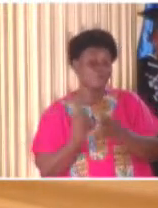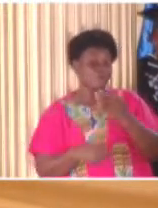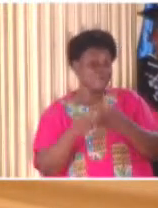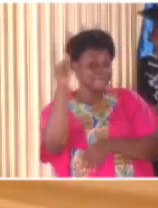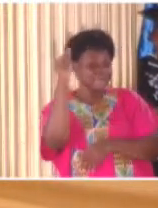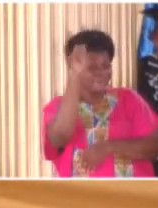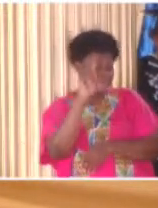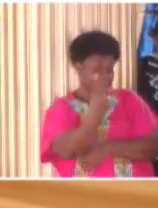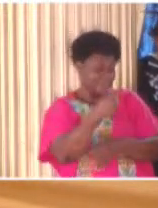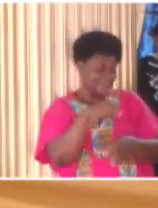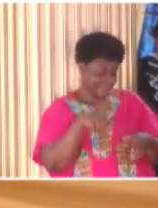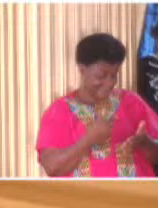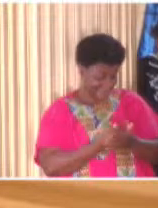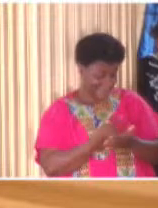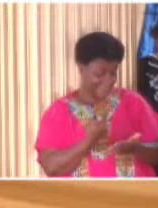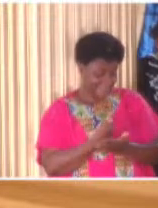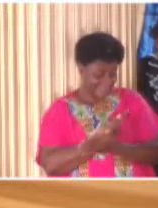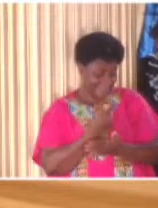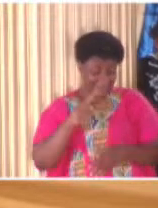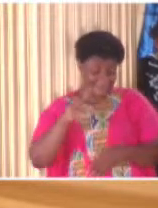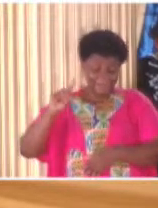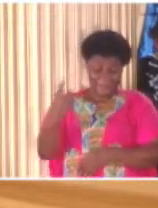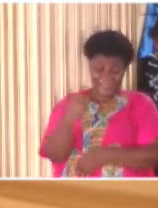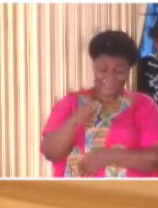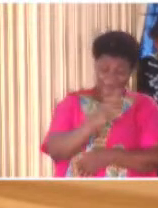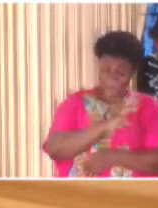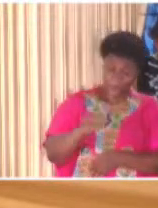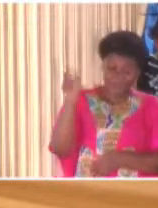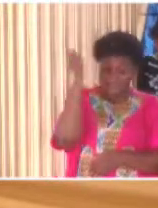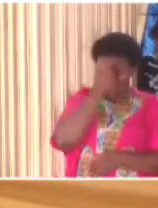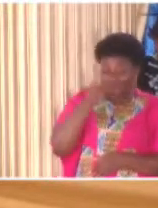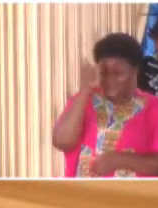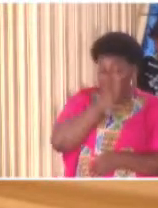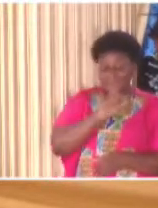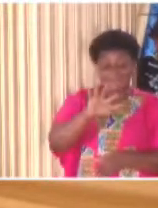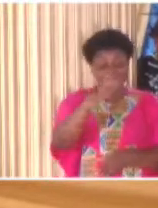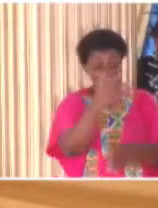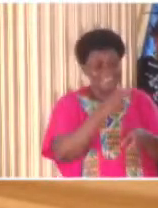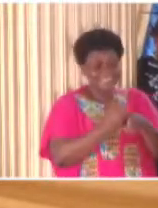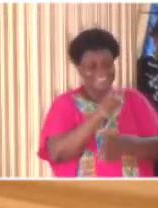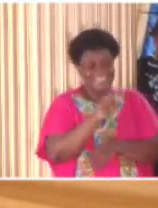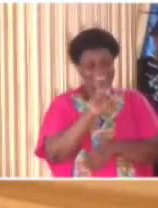Ghana, first in West Africa, and fifth in Sub-Saharan Africa.